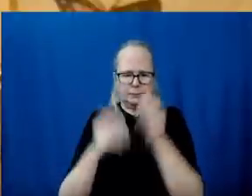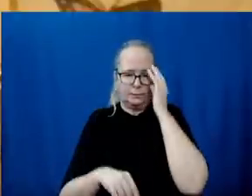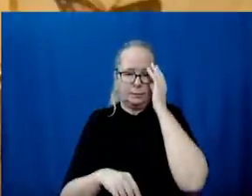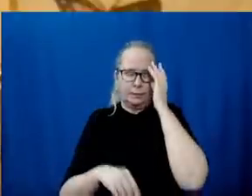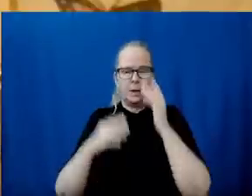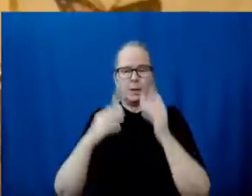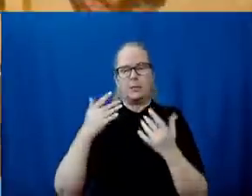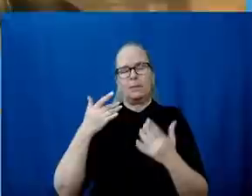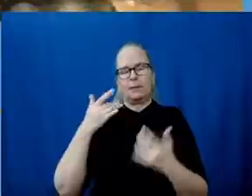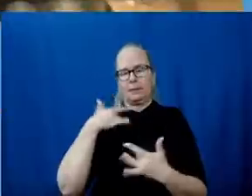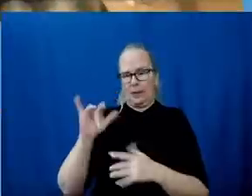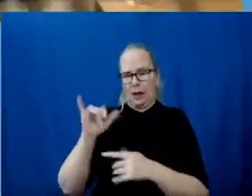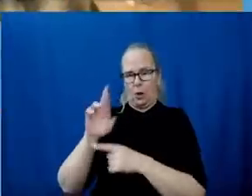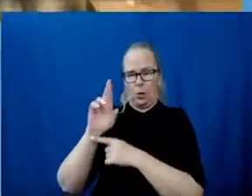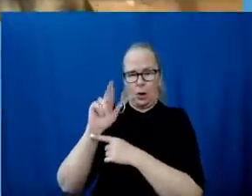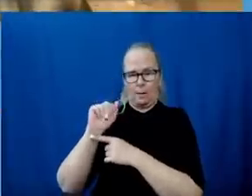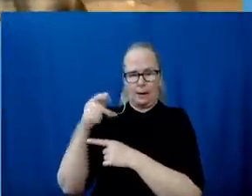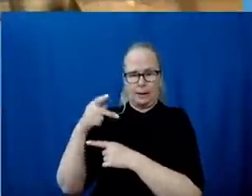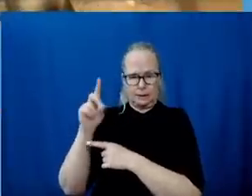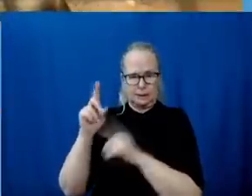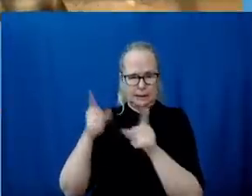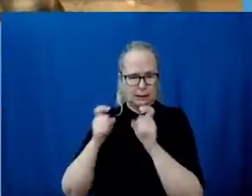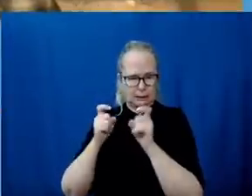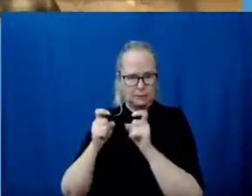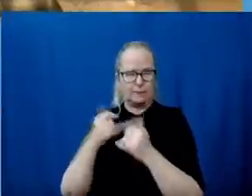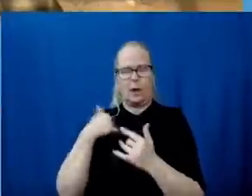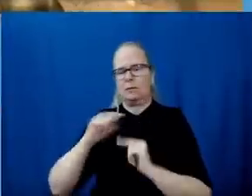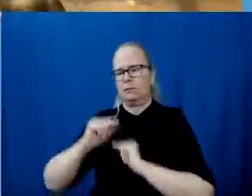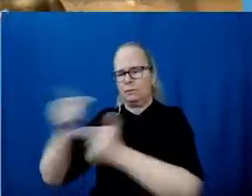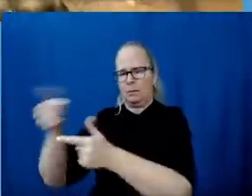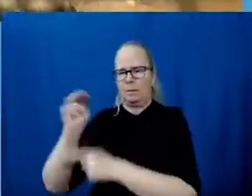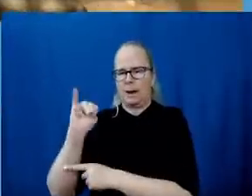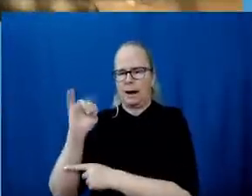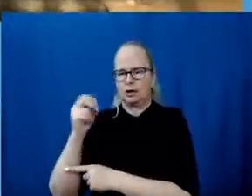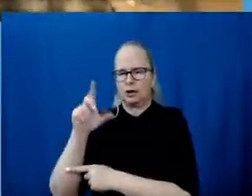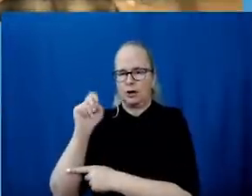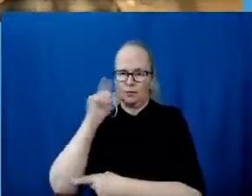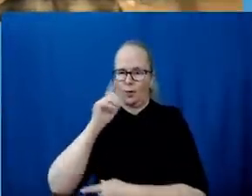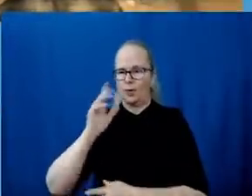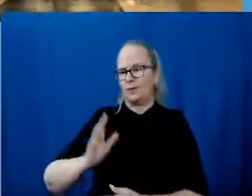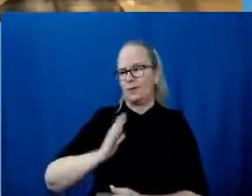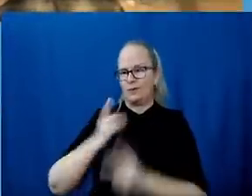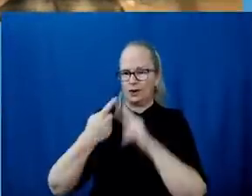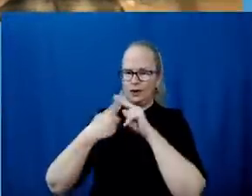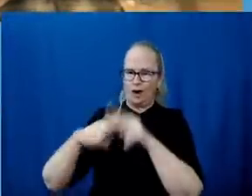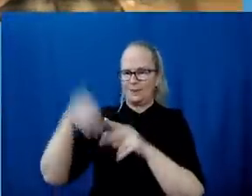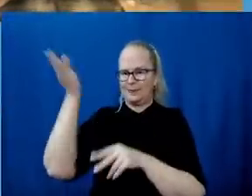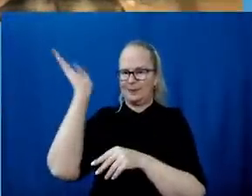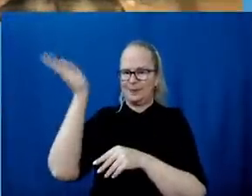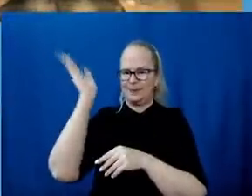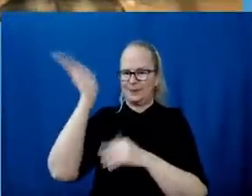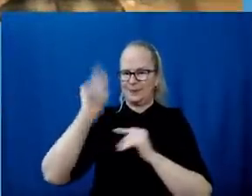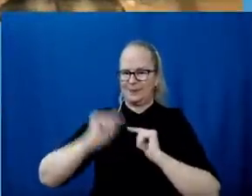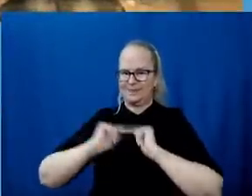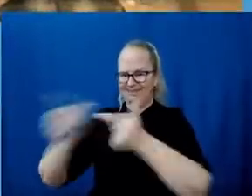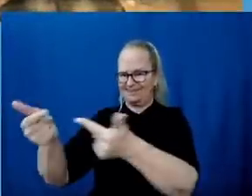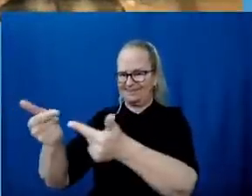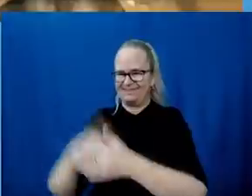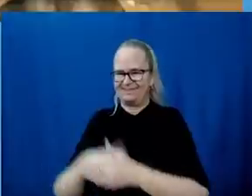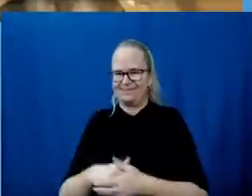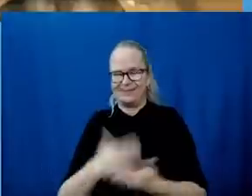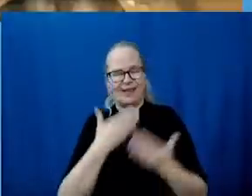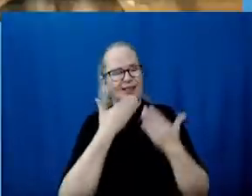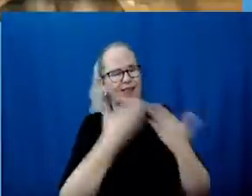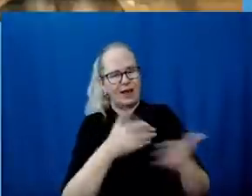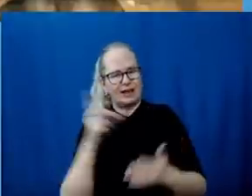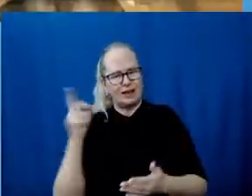turn it back over to Michelle to launch today's formal briefing. Thank you so very much, Dr. Vipond. It was great to see you.